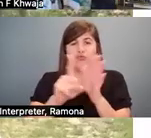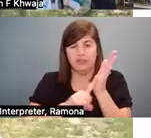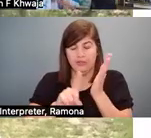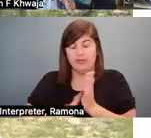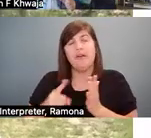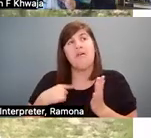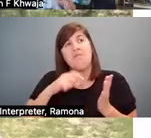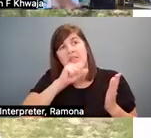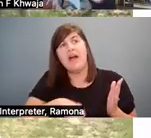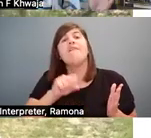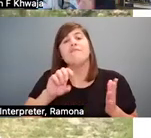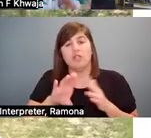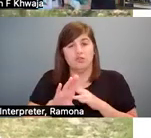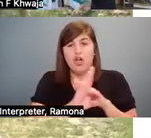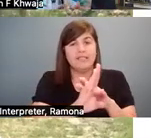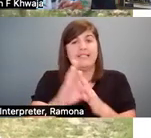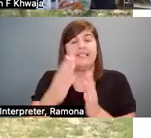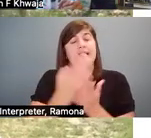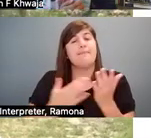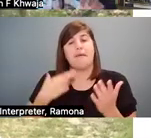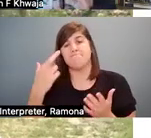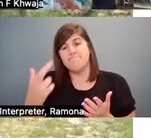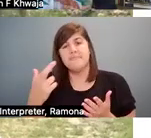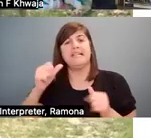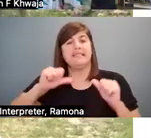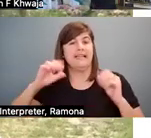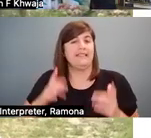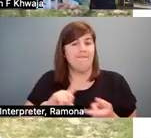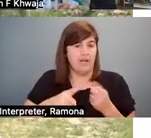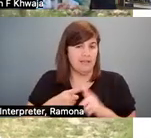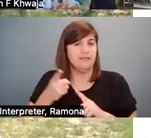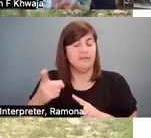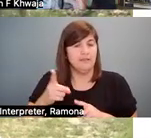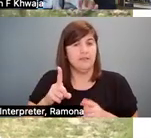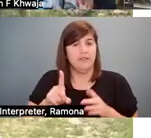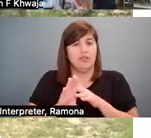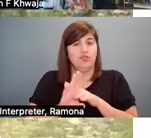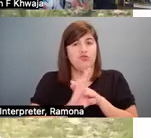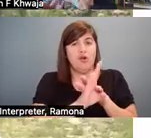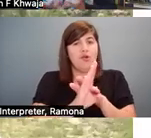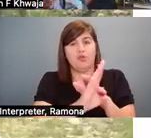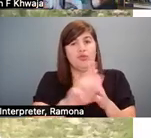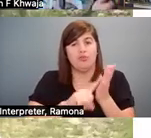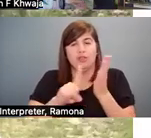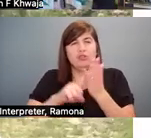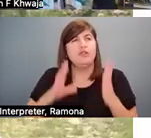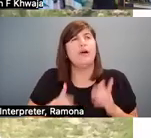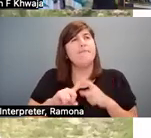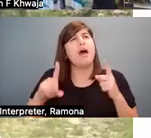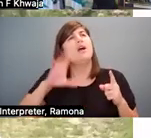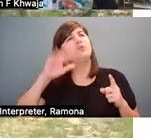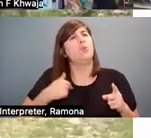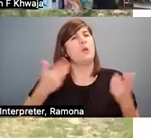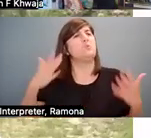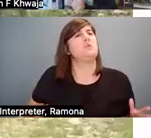super cool. I have some of my closest friends and scientists friends are shark researchers, but I knew that sharks weren't something I wanted to